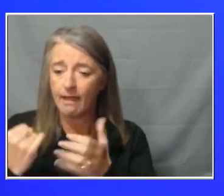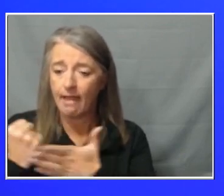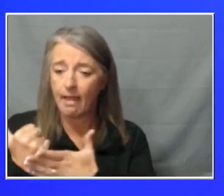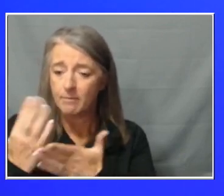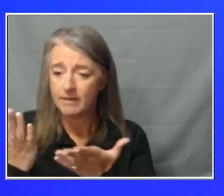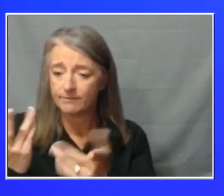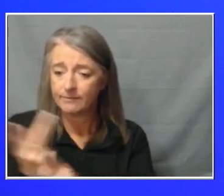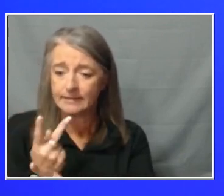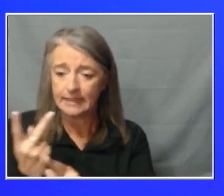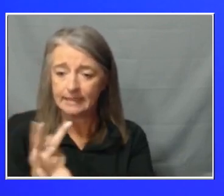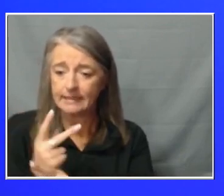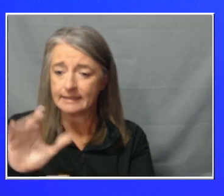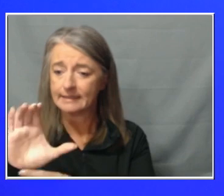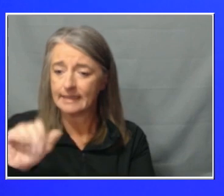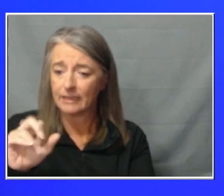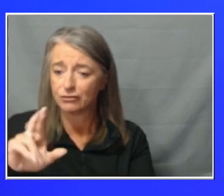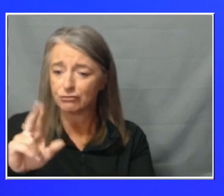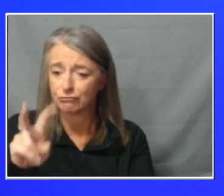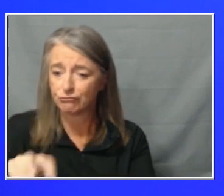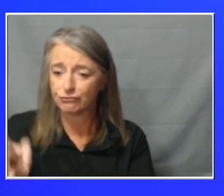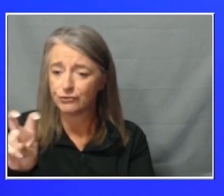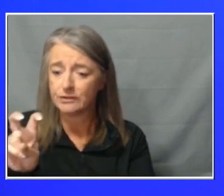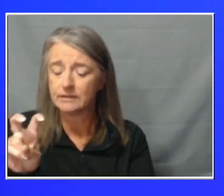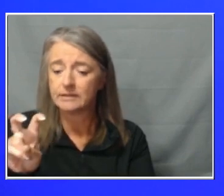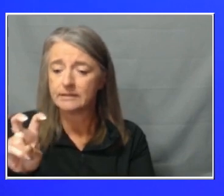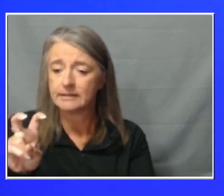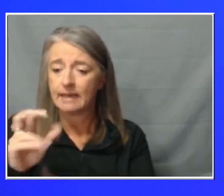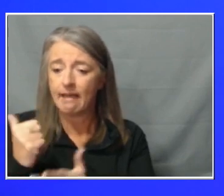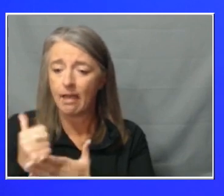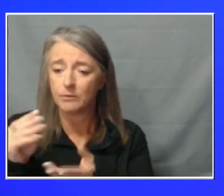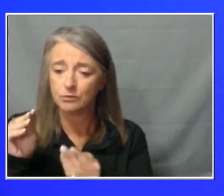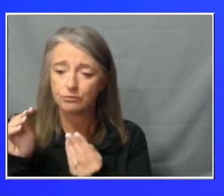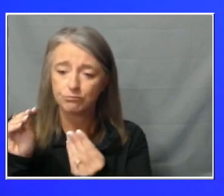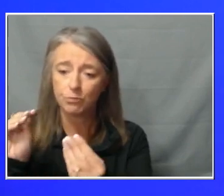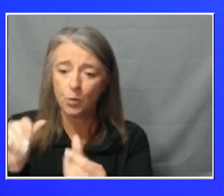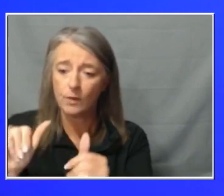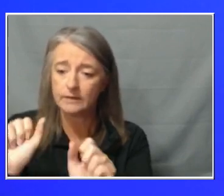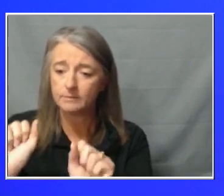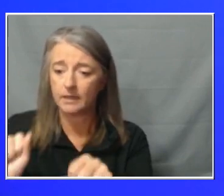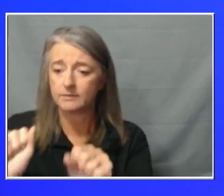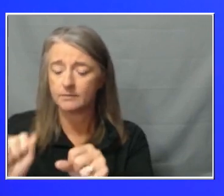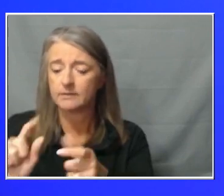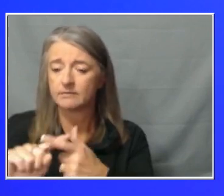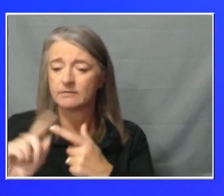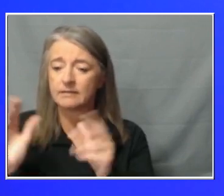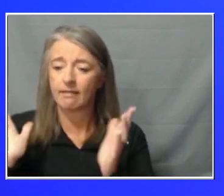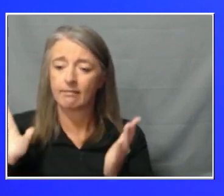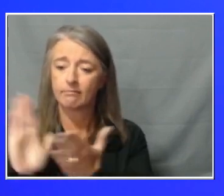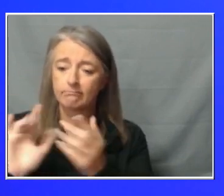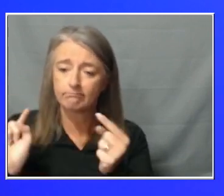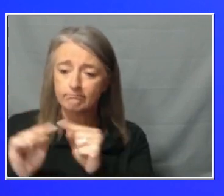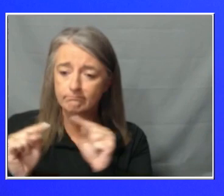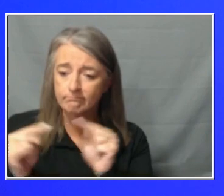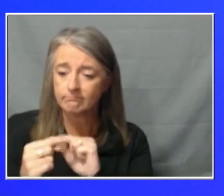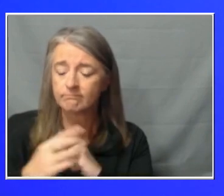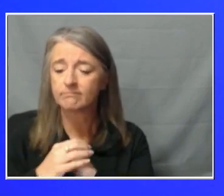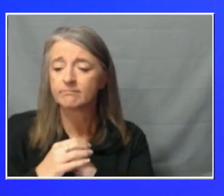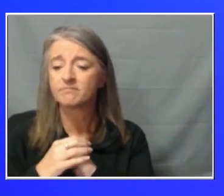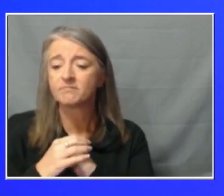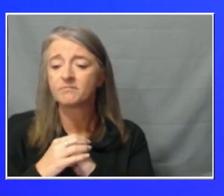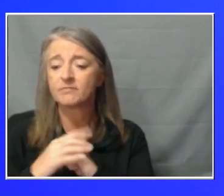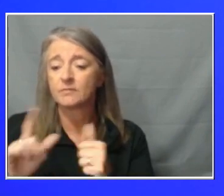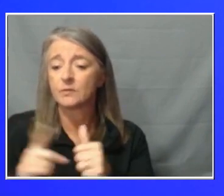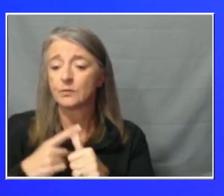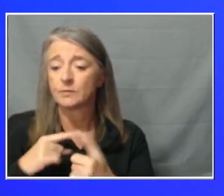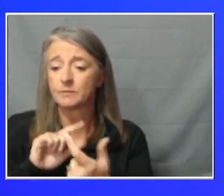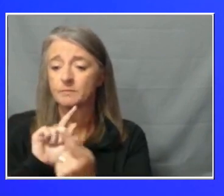this cancer journey that they're on and make it as seamless as possible, as painless as possible. And so when we meet them the first time,